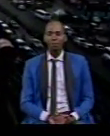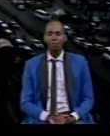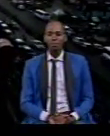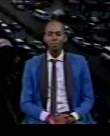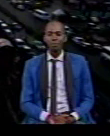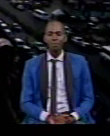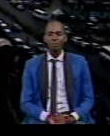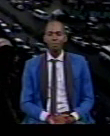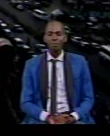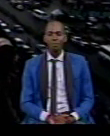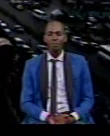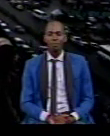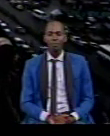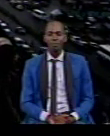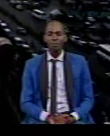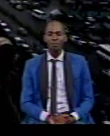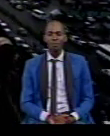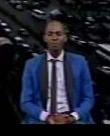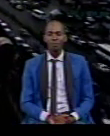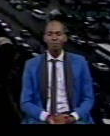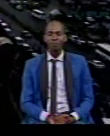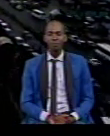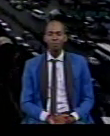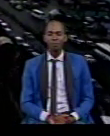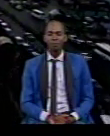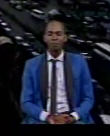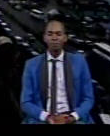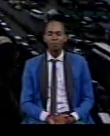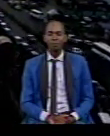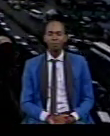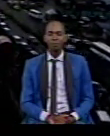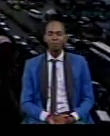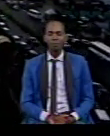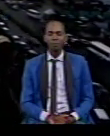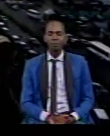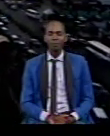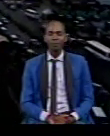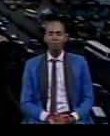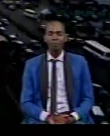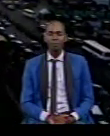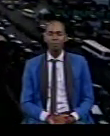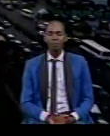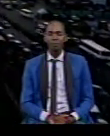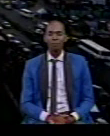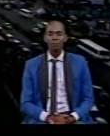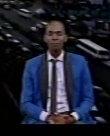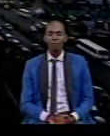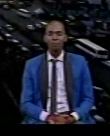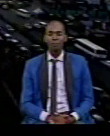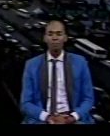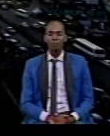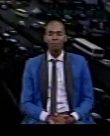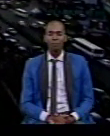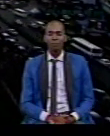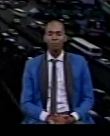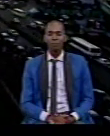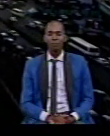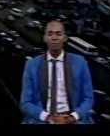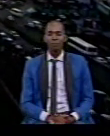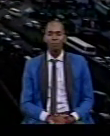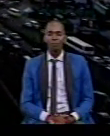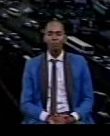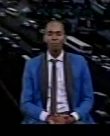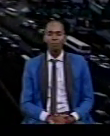It's going to be in a hall by the right-hand side, right here in this